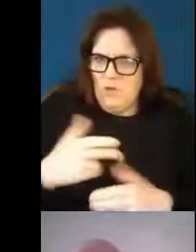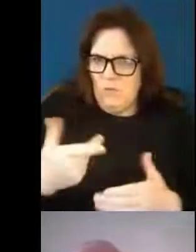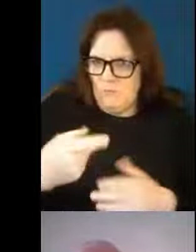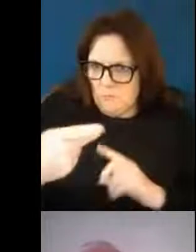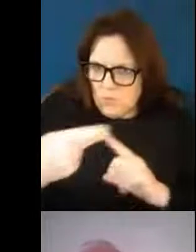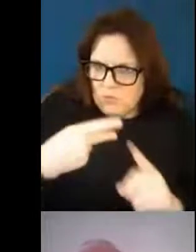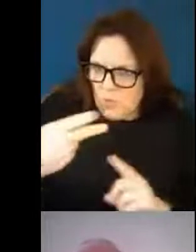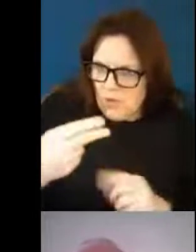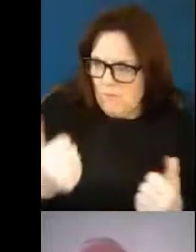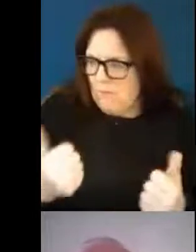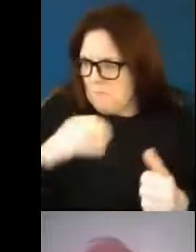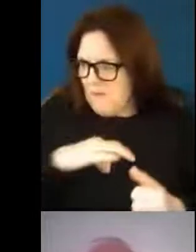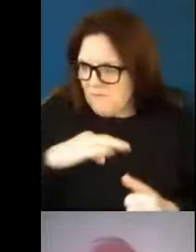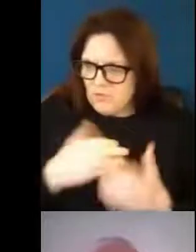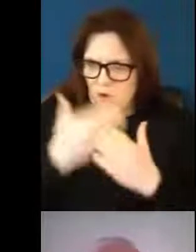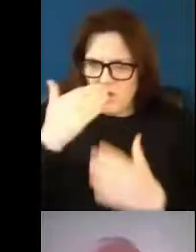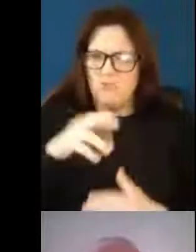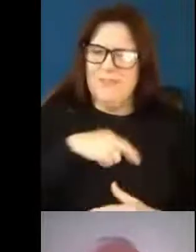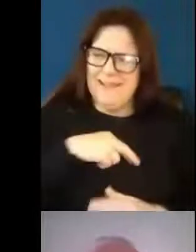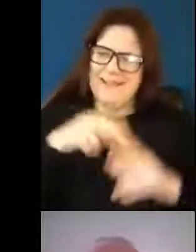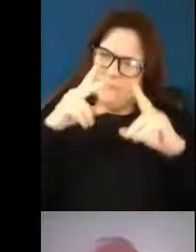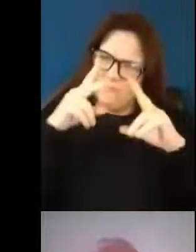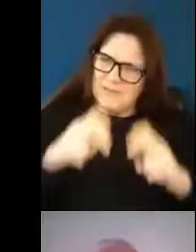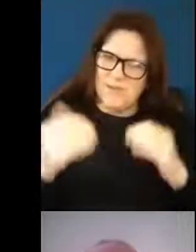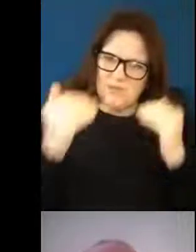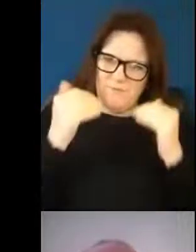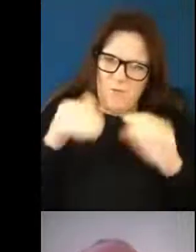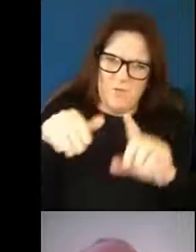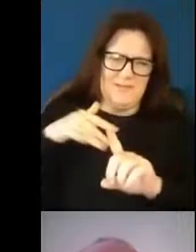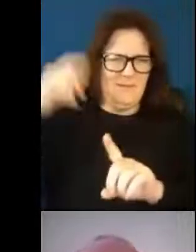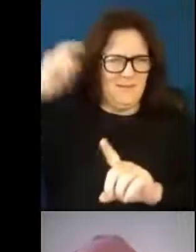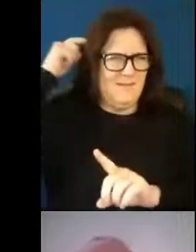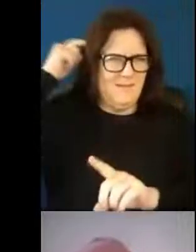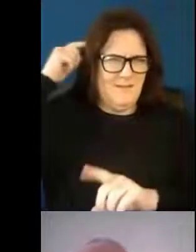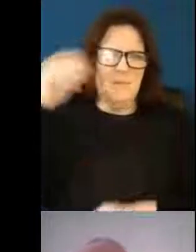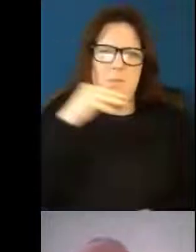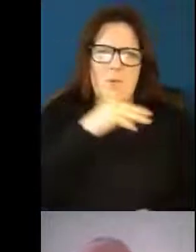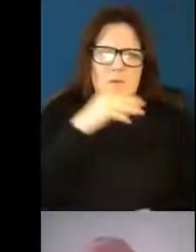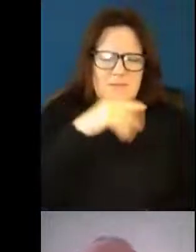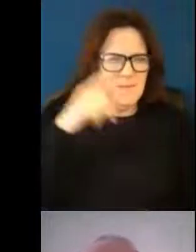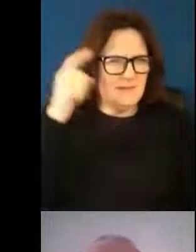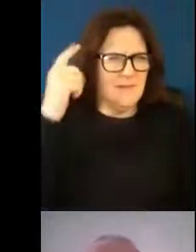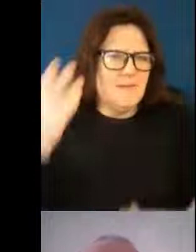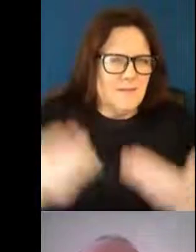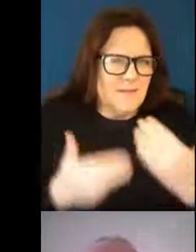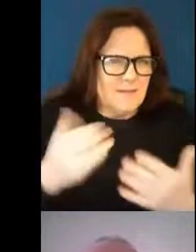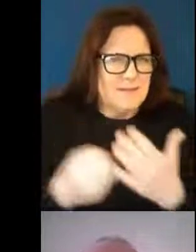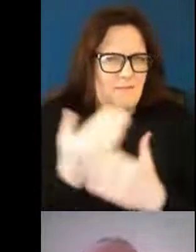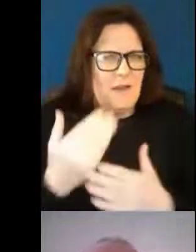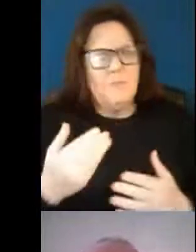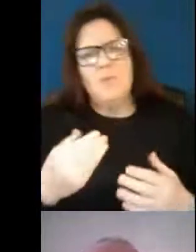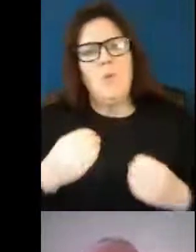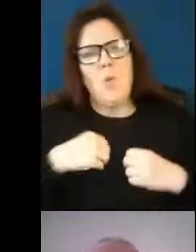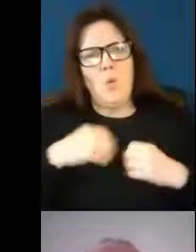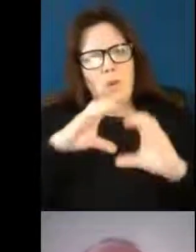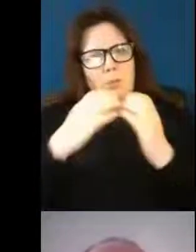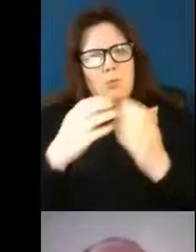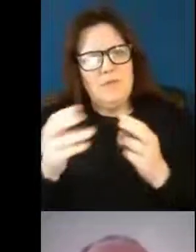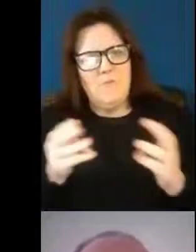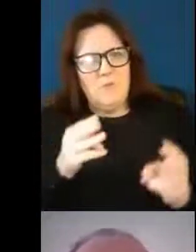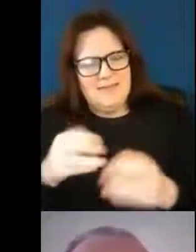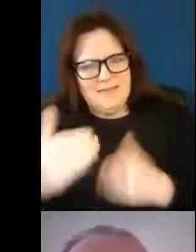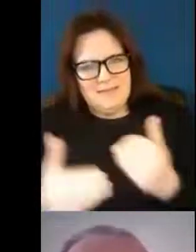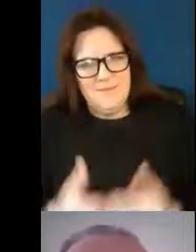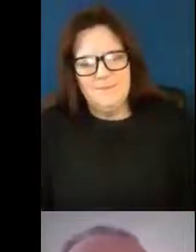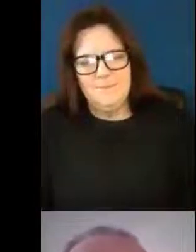research informed, and I think that's really, really important for you to perhaps keep in mind as you develop your community of practice. Not